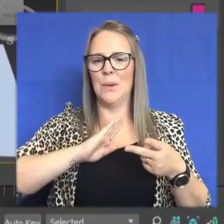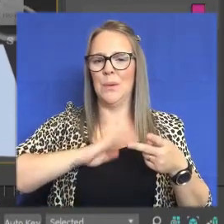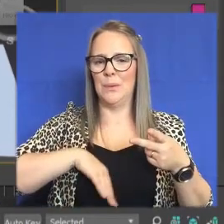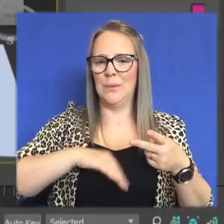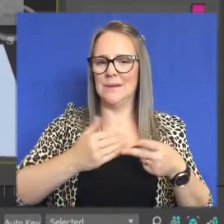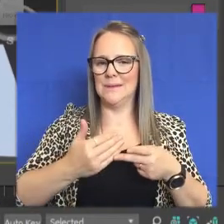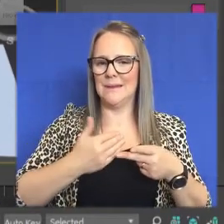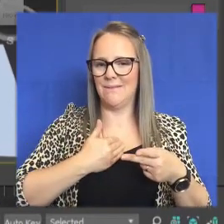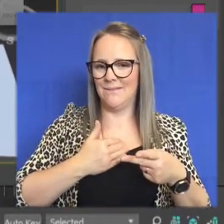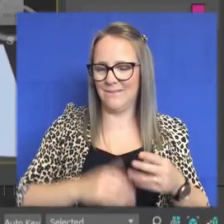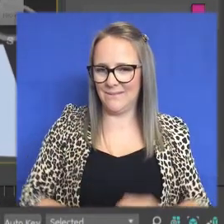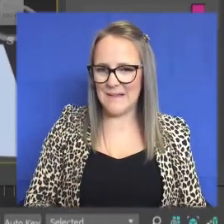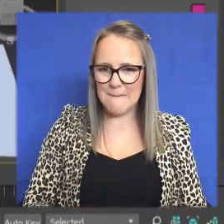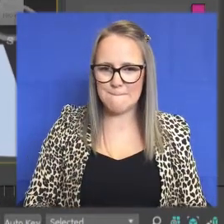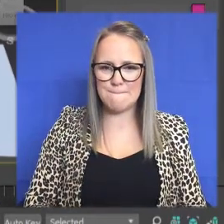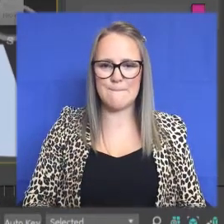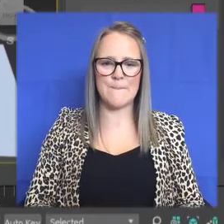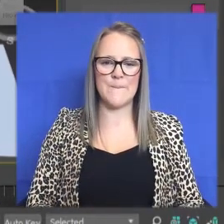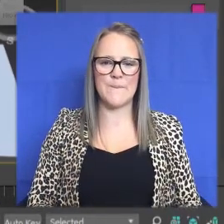of your scene.